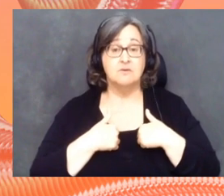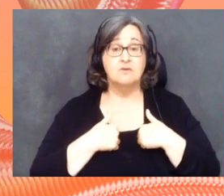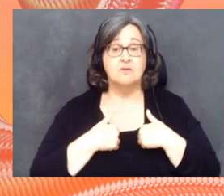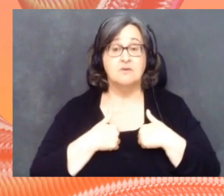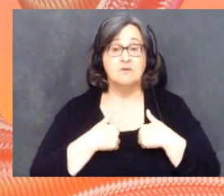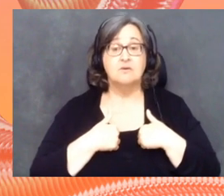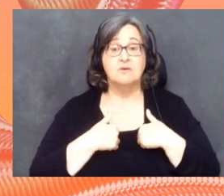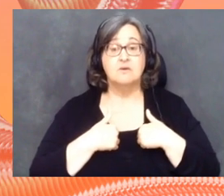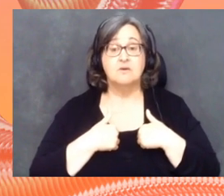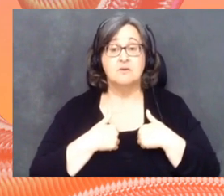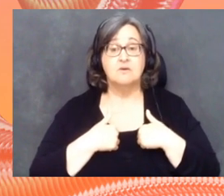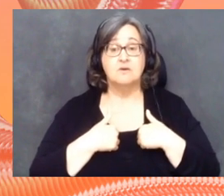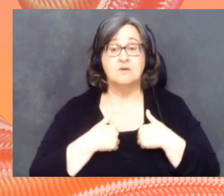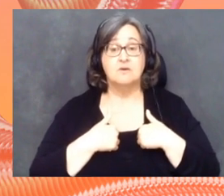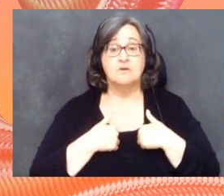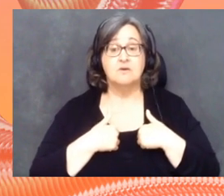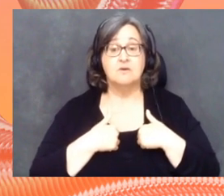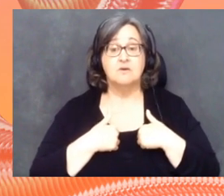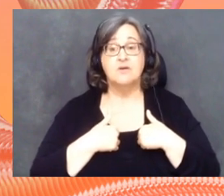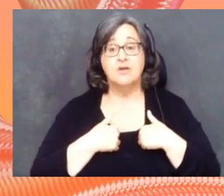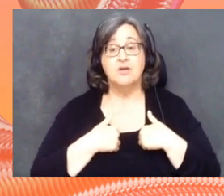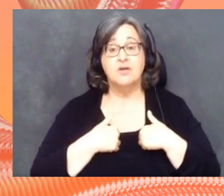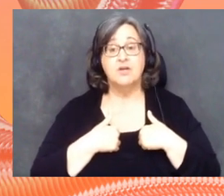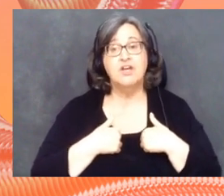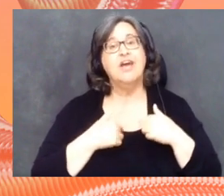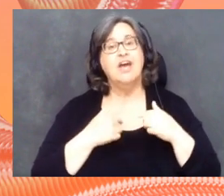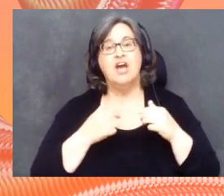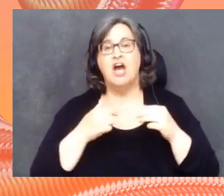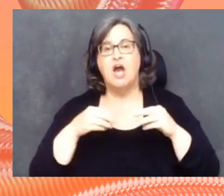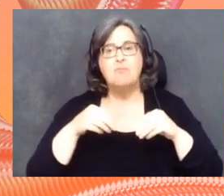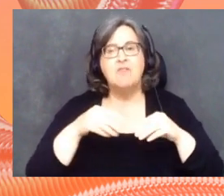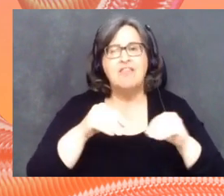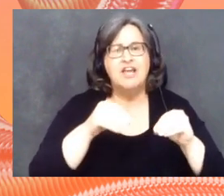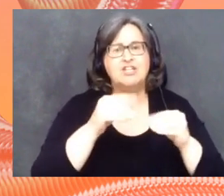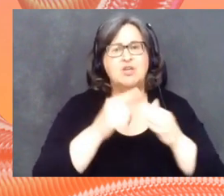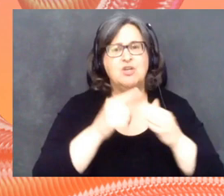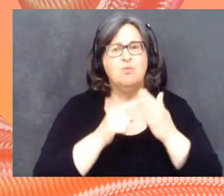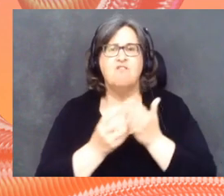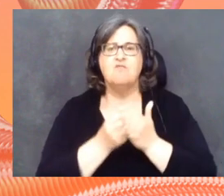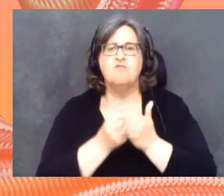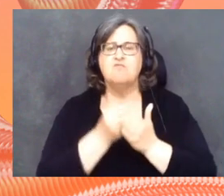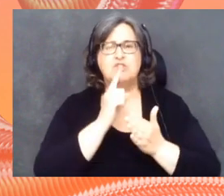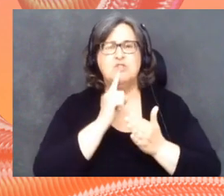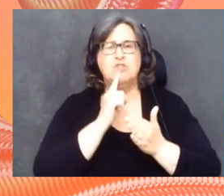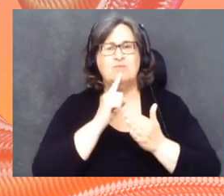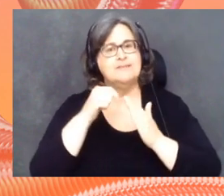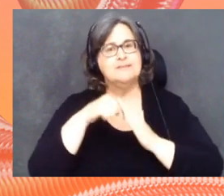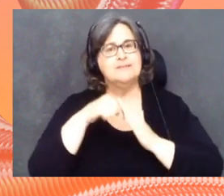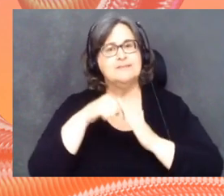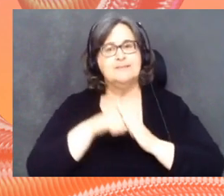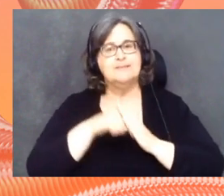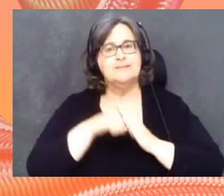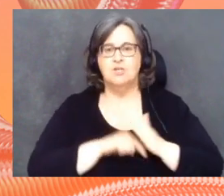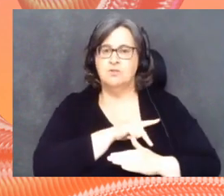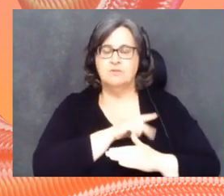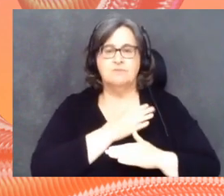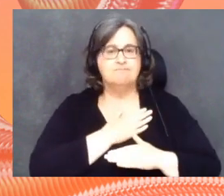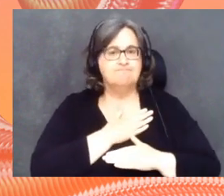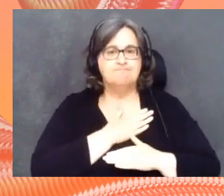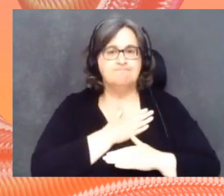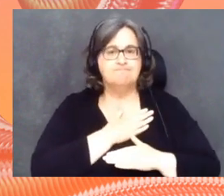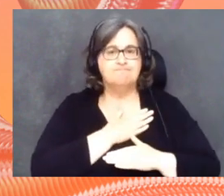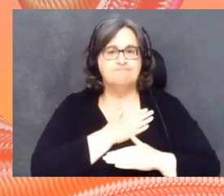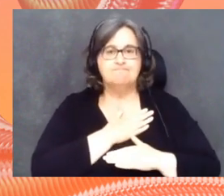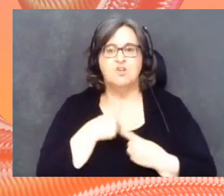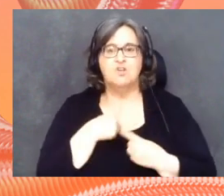what I'm planting and what I'm harvesting is really so deeply personal right now. You know, the last few